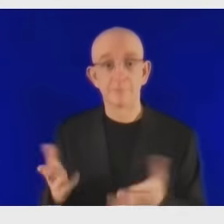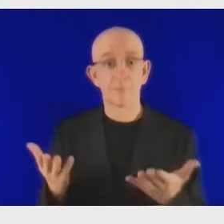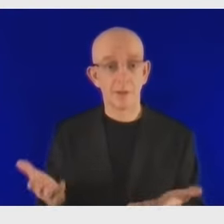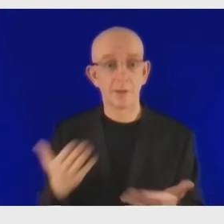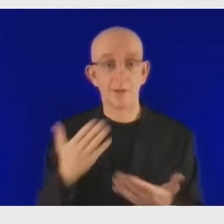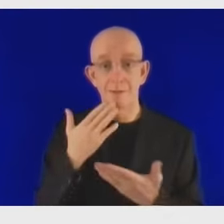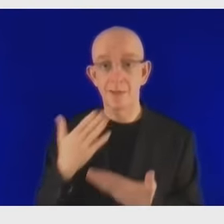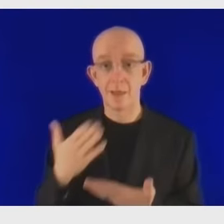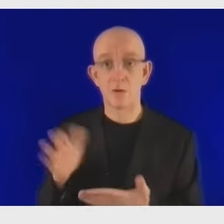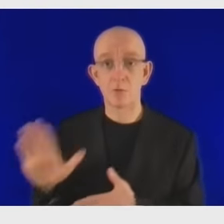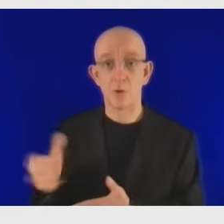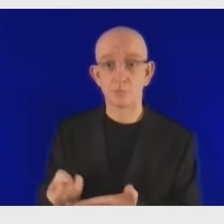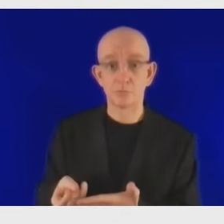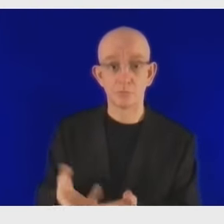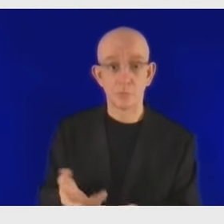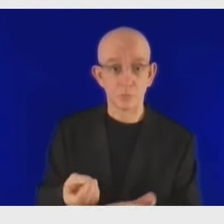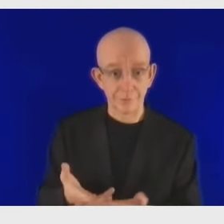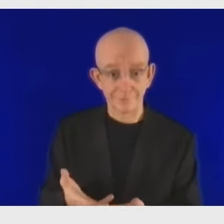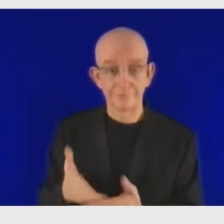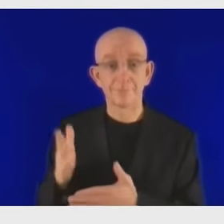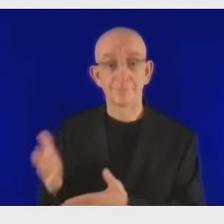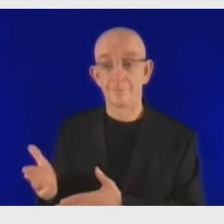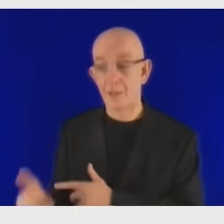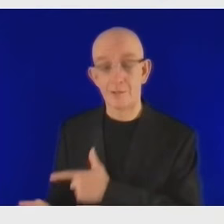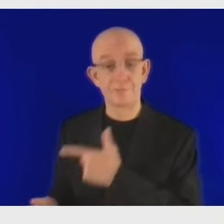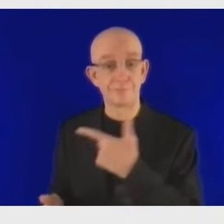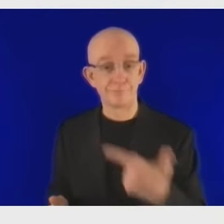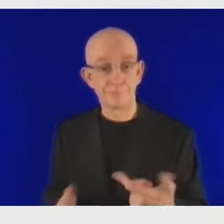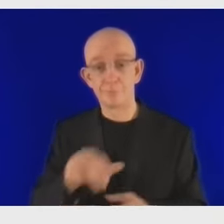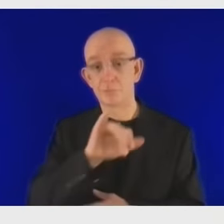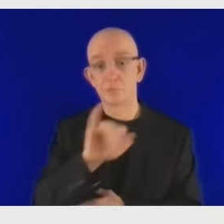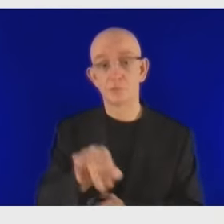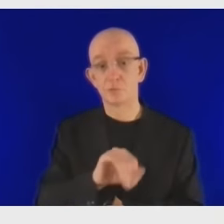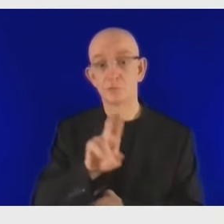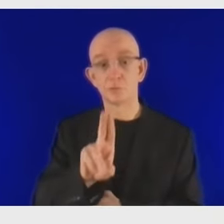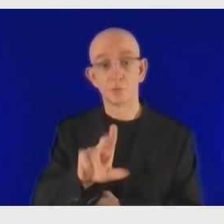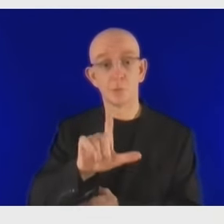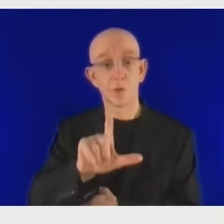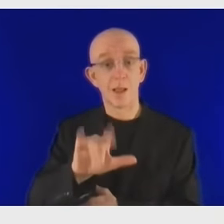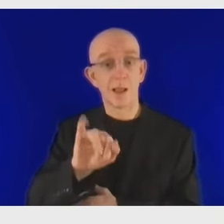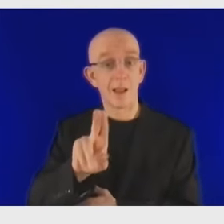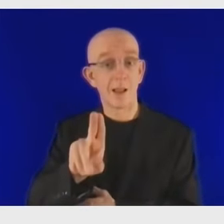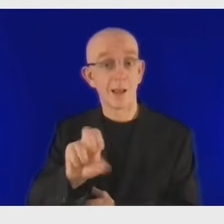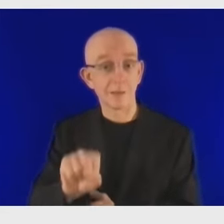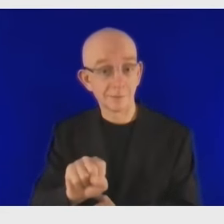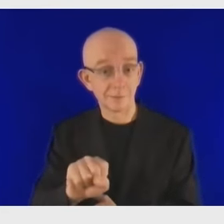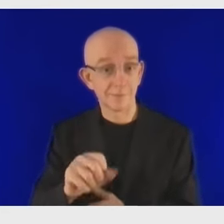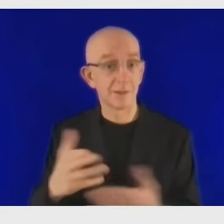in the global space, and I'd like to really understand what climate financing at a global level looks like,